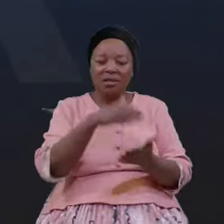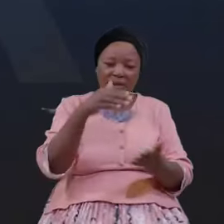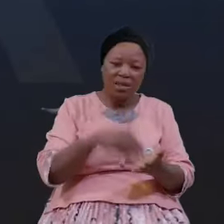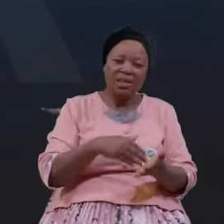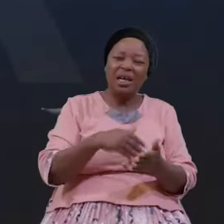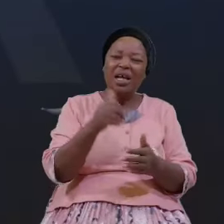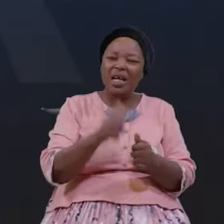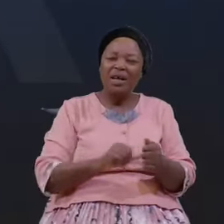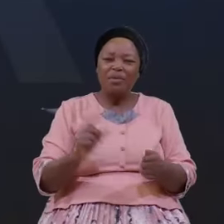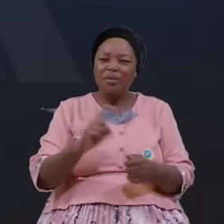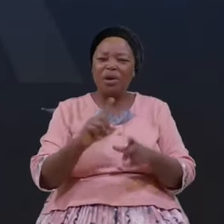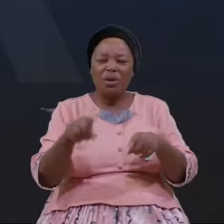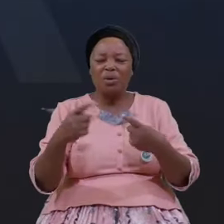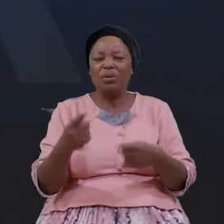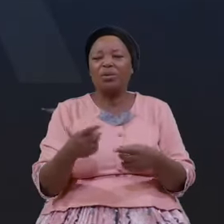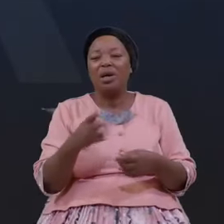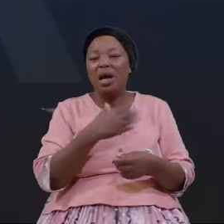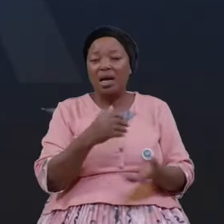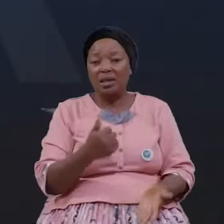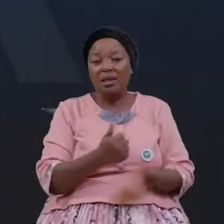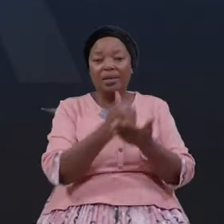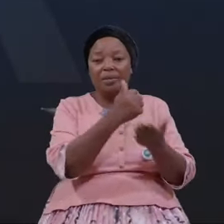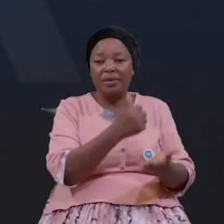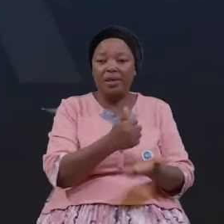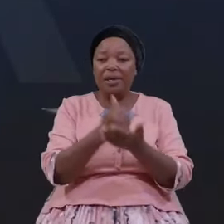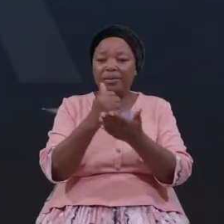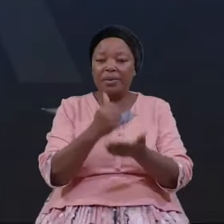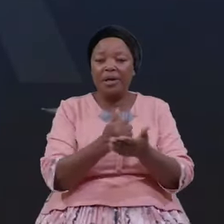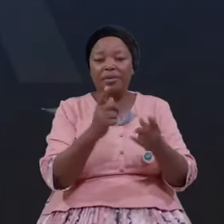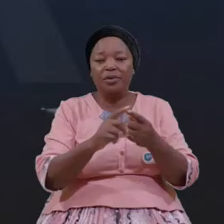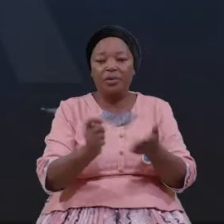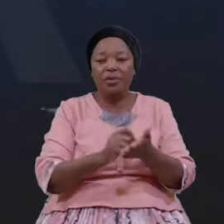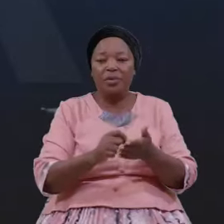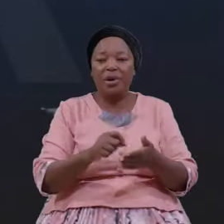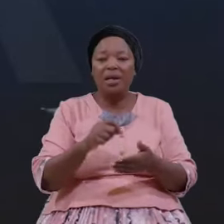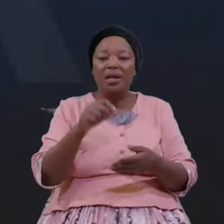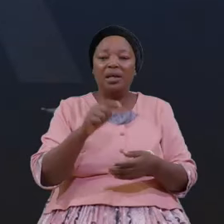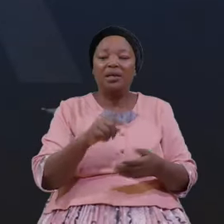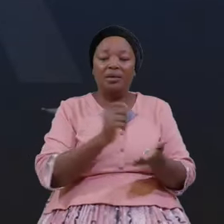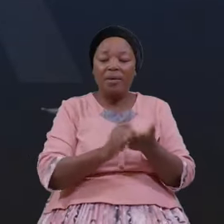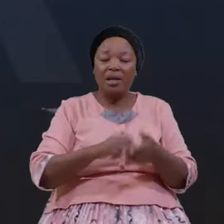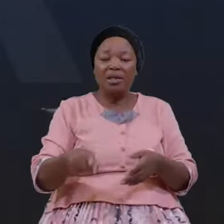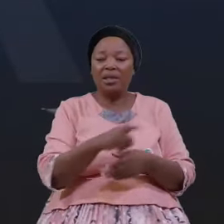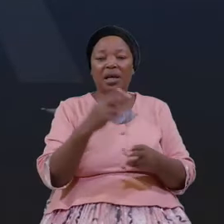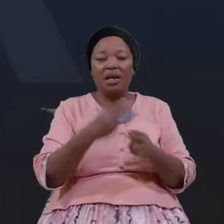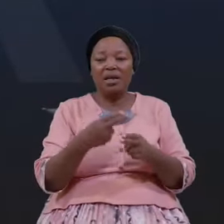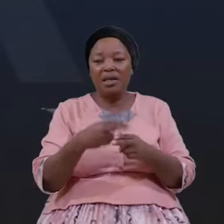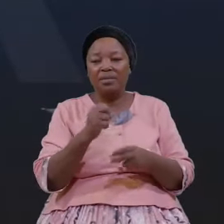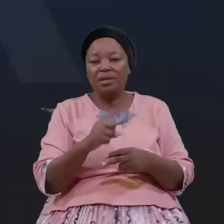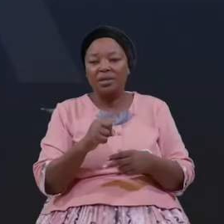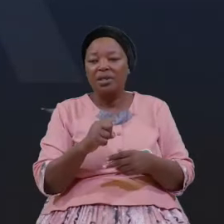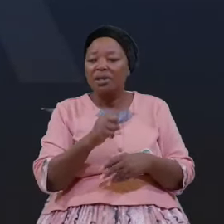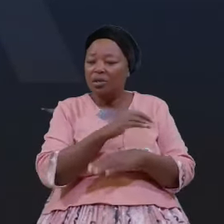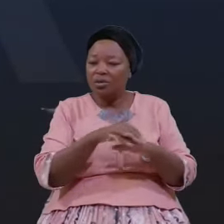the camp. Let's quickly write down the names of the people. Let's just go straight to to the point, but write it